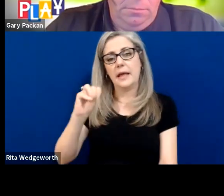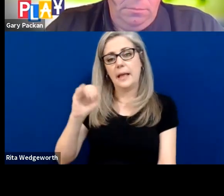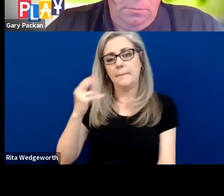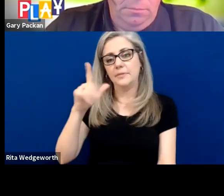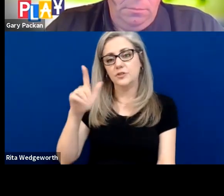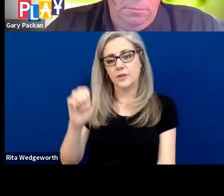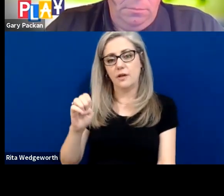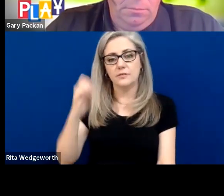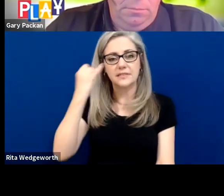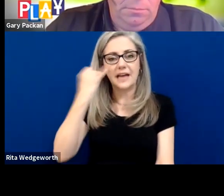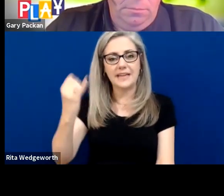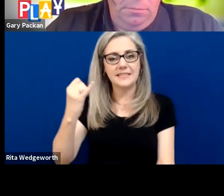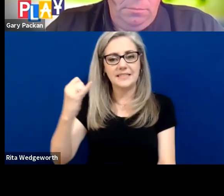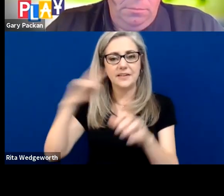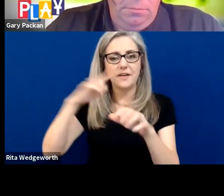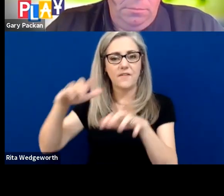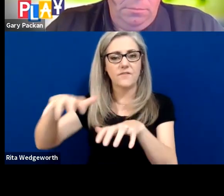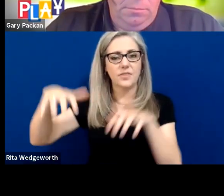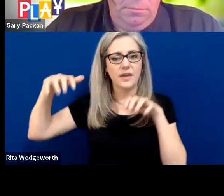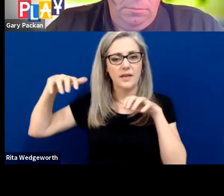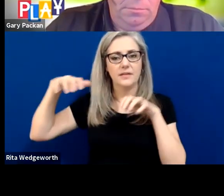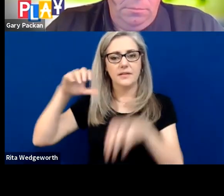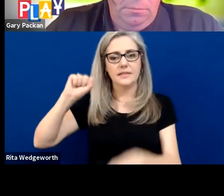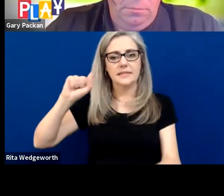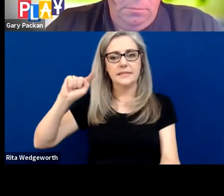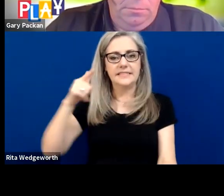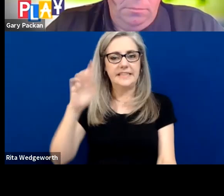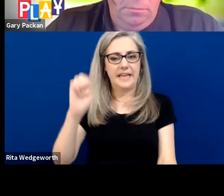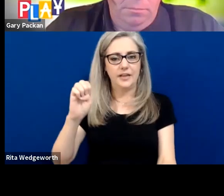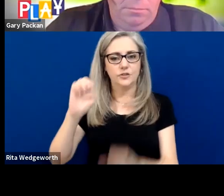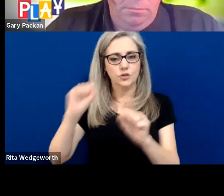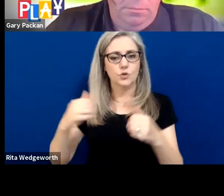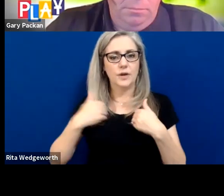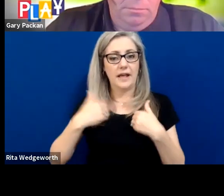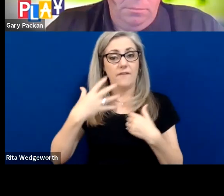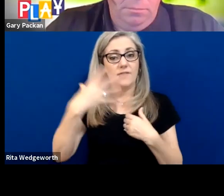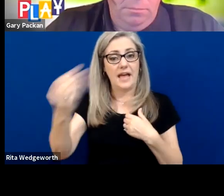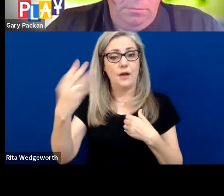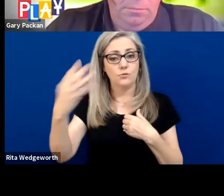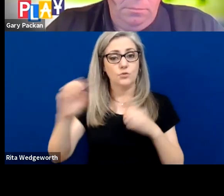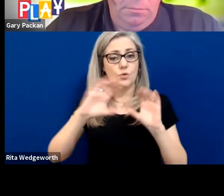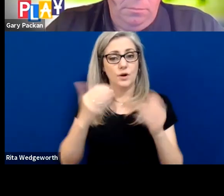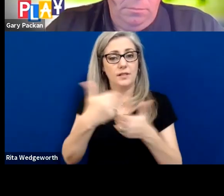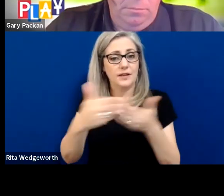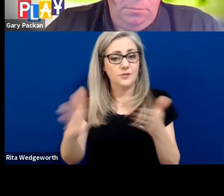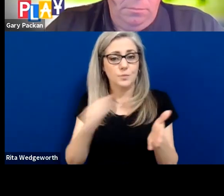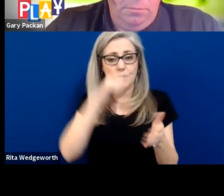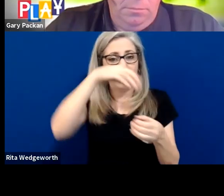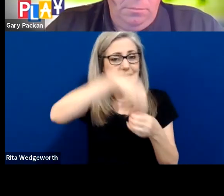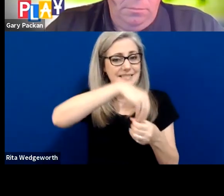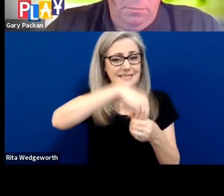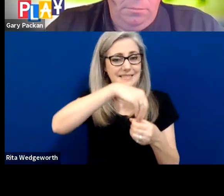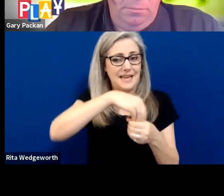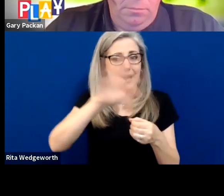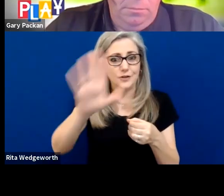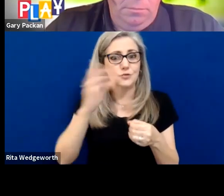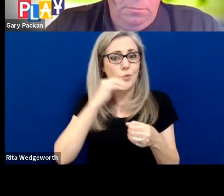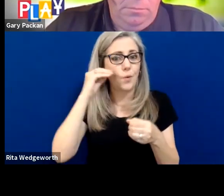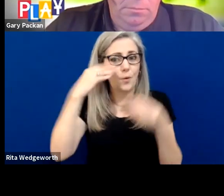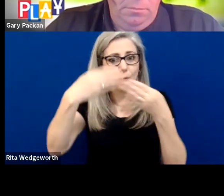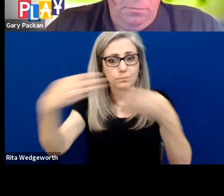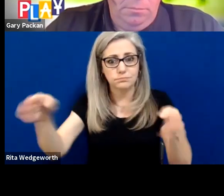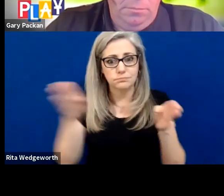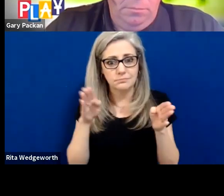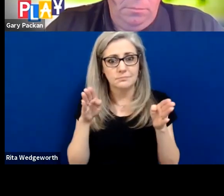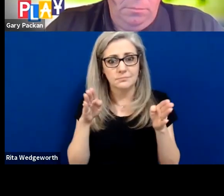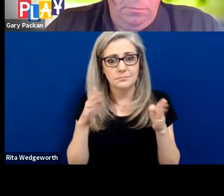stage, you could have that to where you could have your outdoor classrooms, and you're not inside your four walls that you are, most